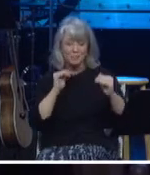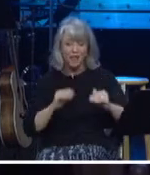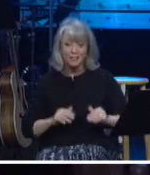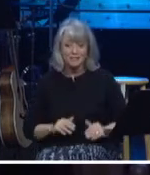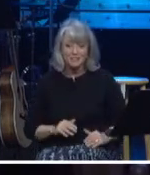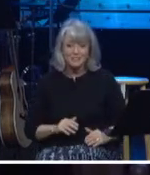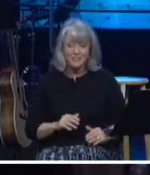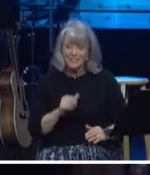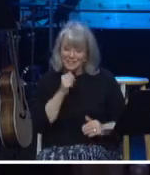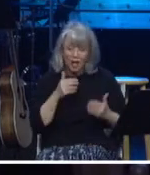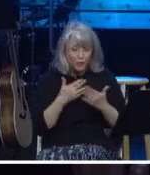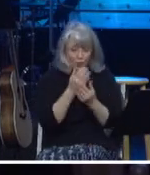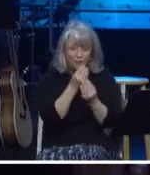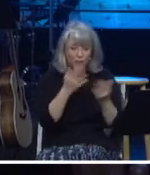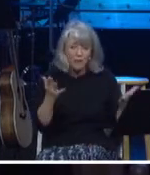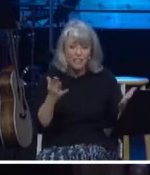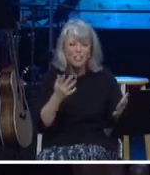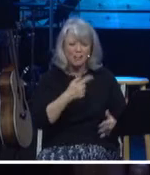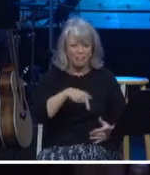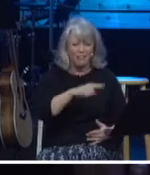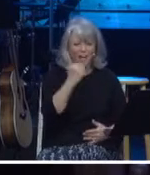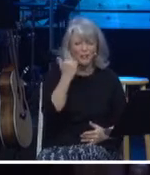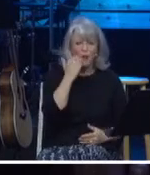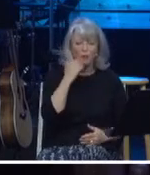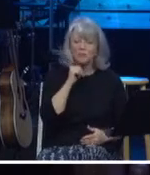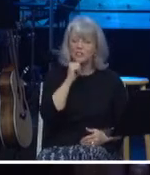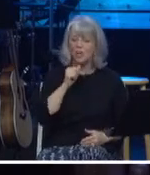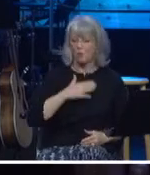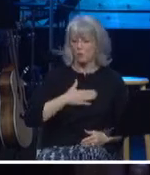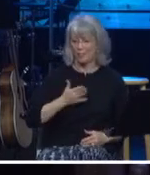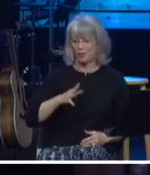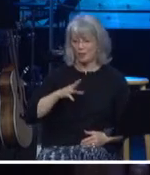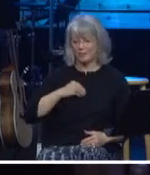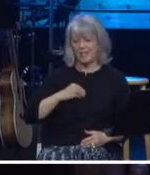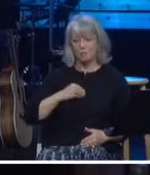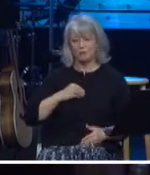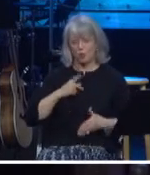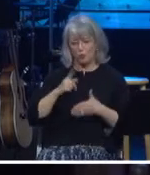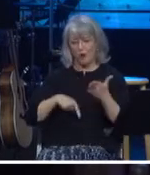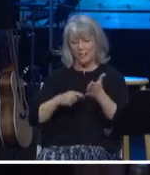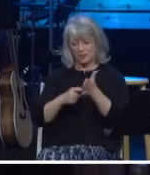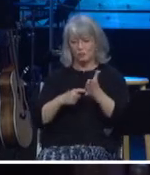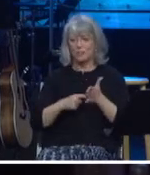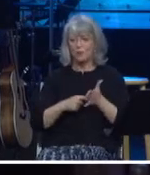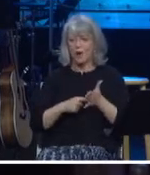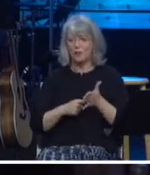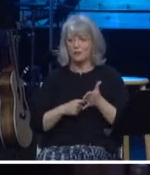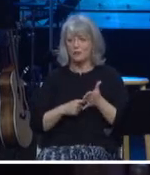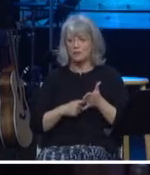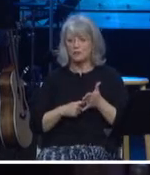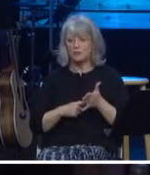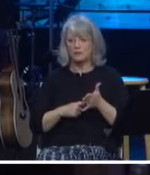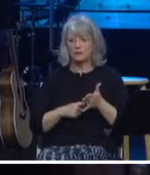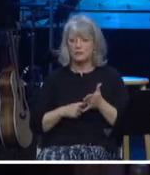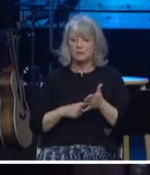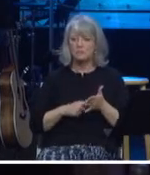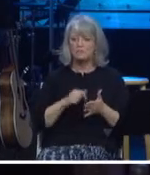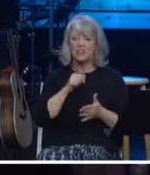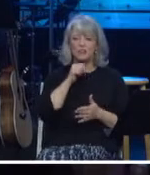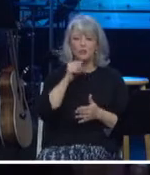They're unwilling to accept the cost involved in coming to Jesus for this life, this